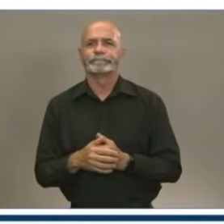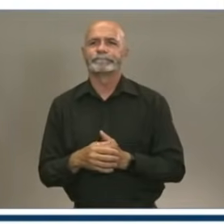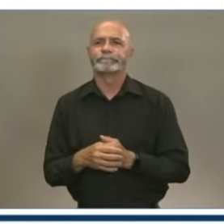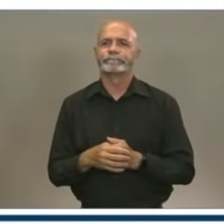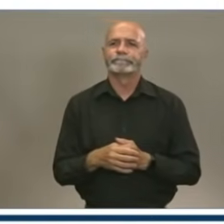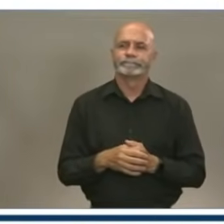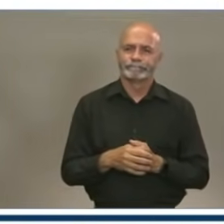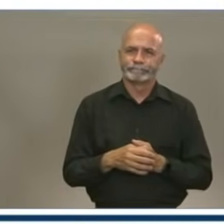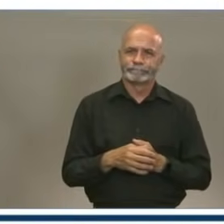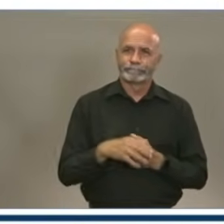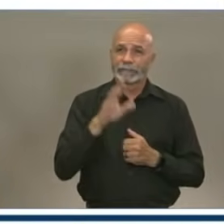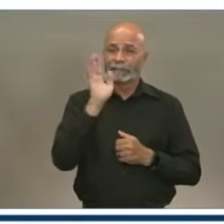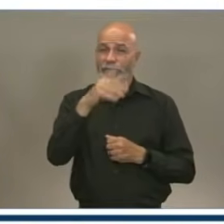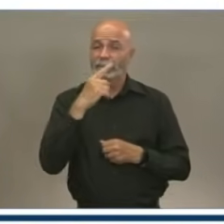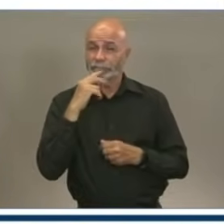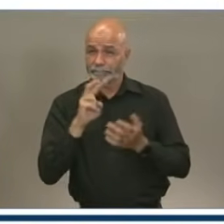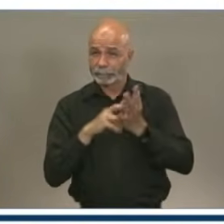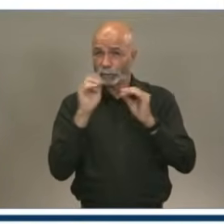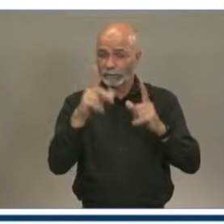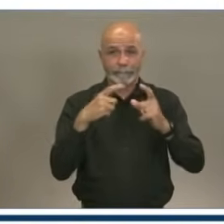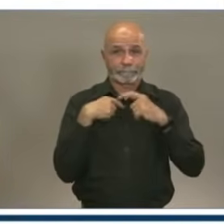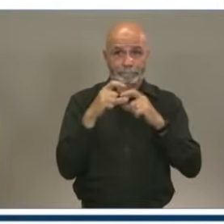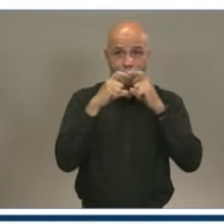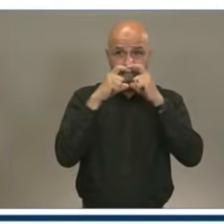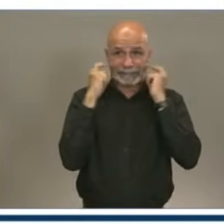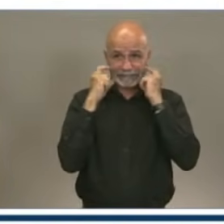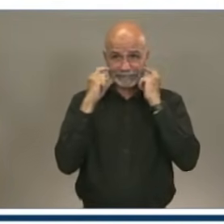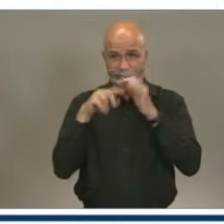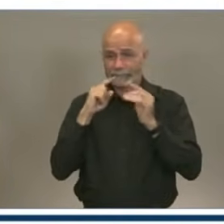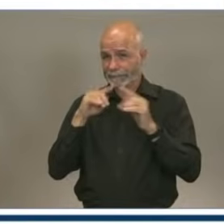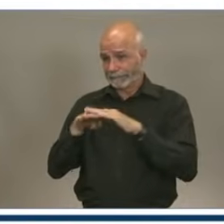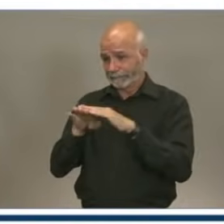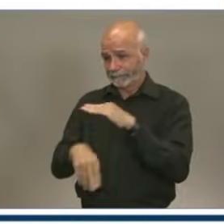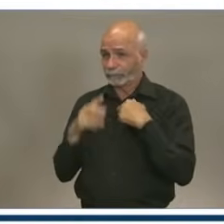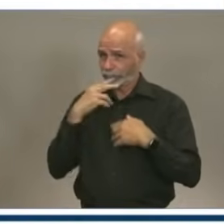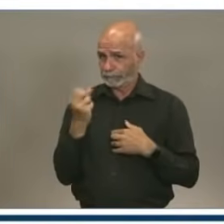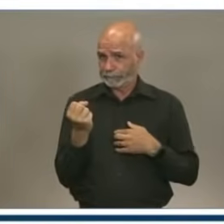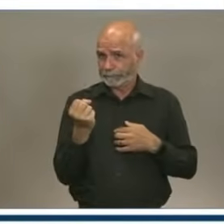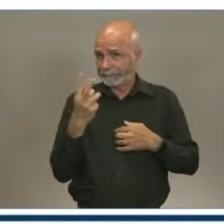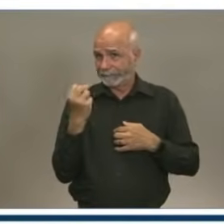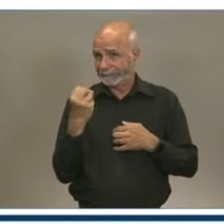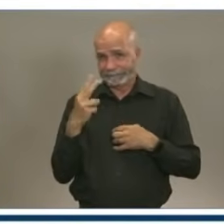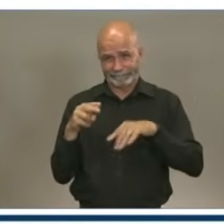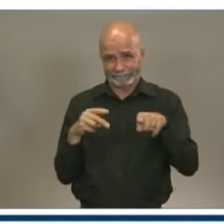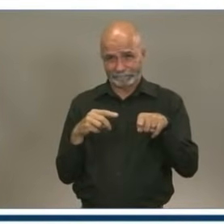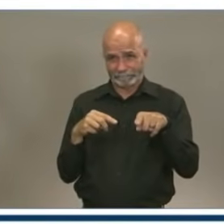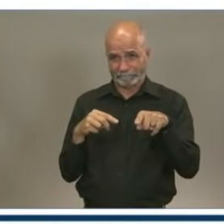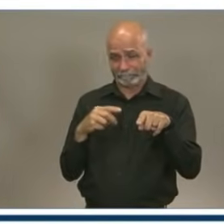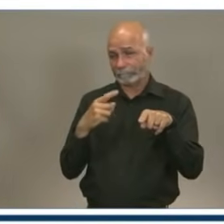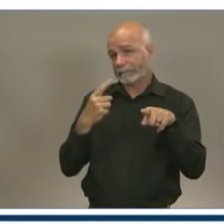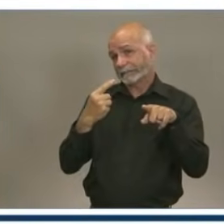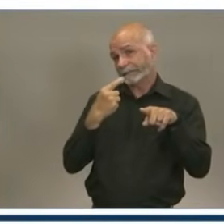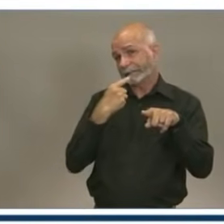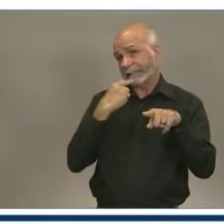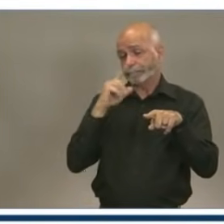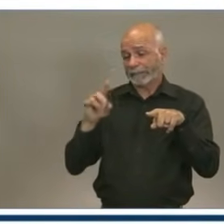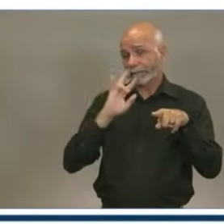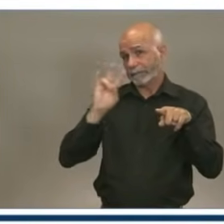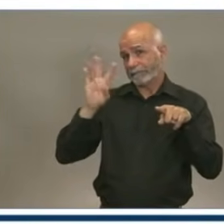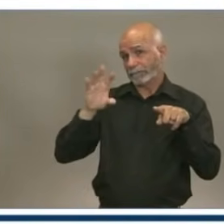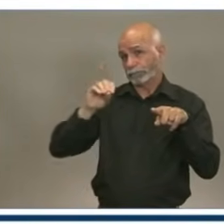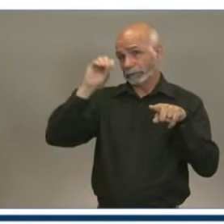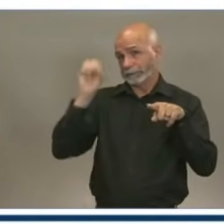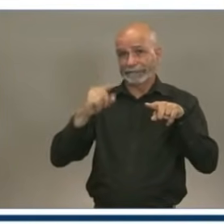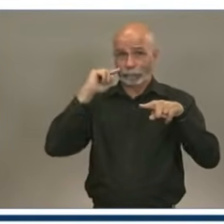mask requirements for the under 12. I understand that 75% of coverage for us adults